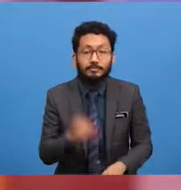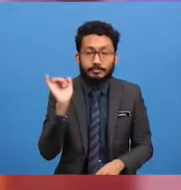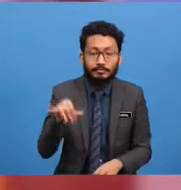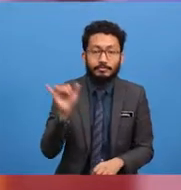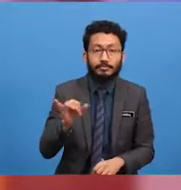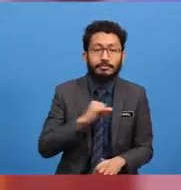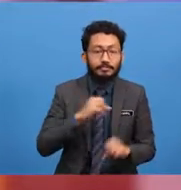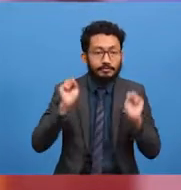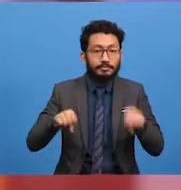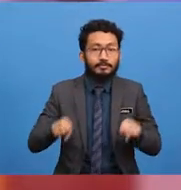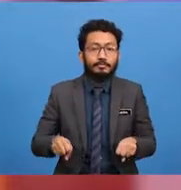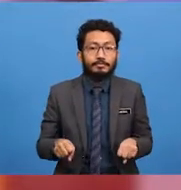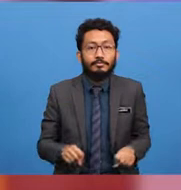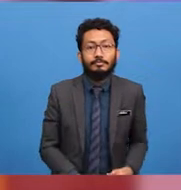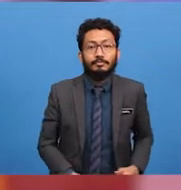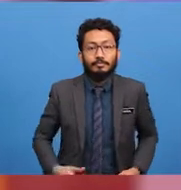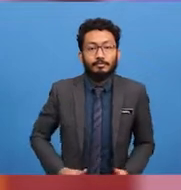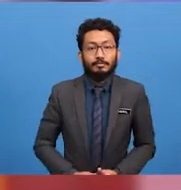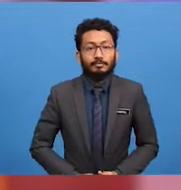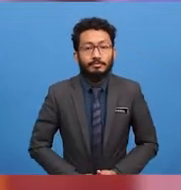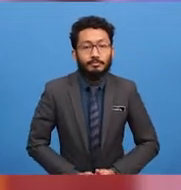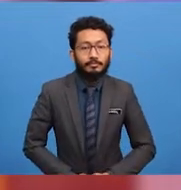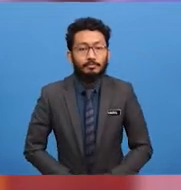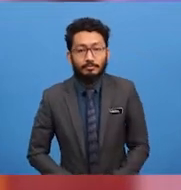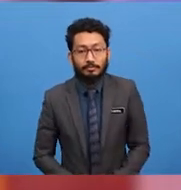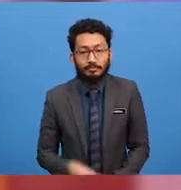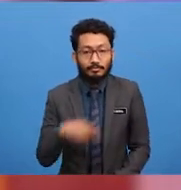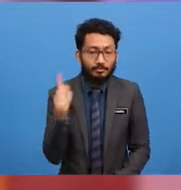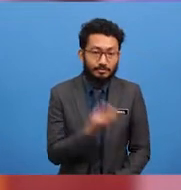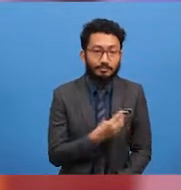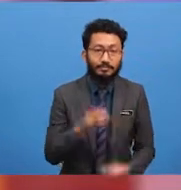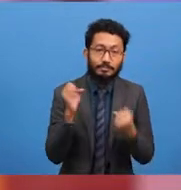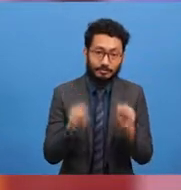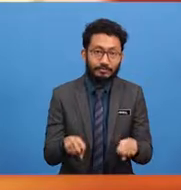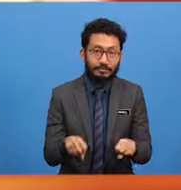Yes, I can. Oops, yes, we can.